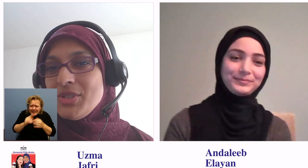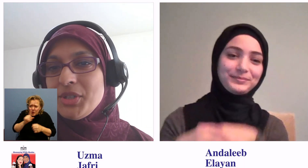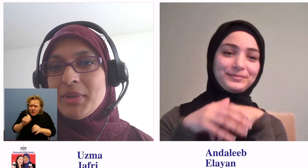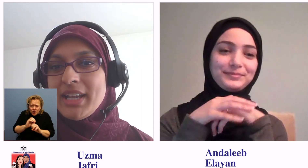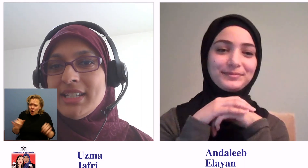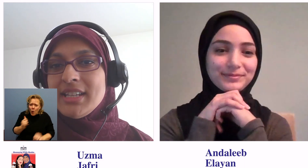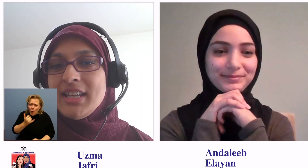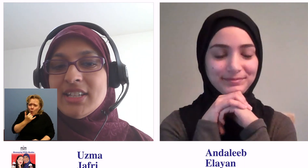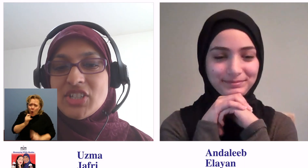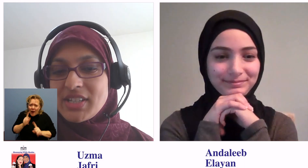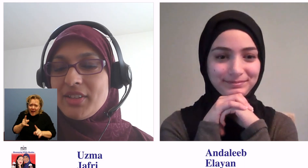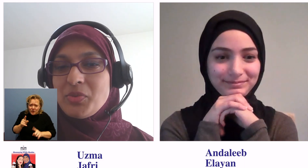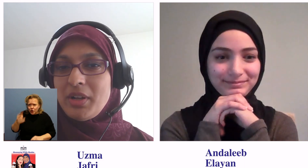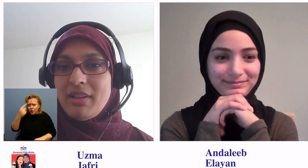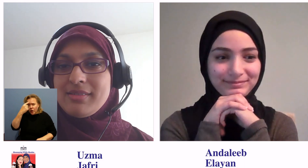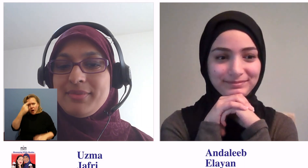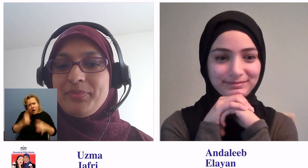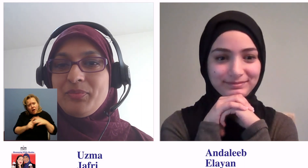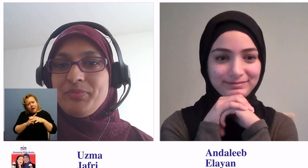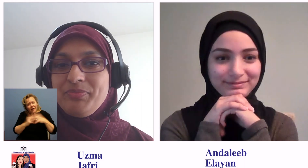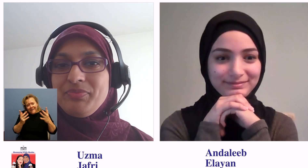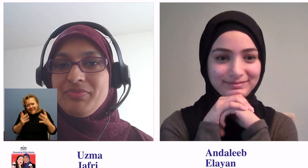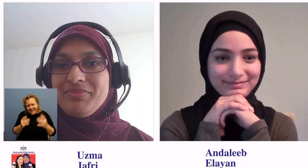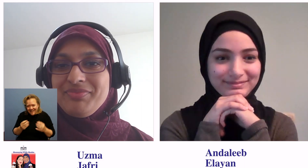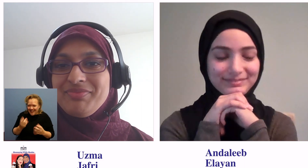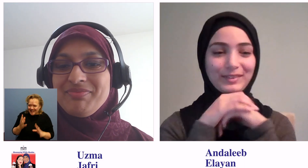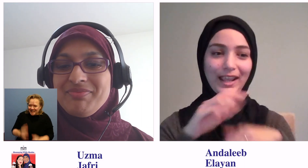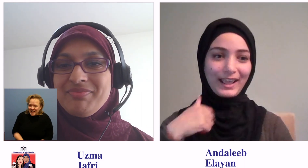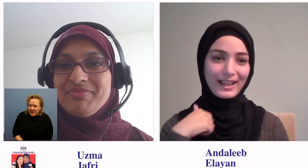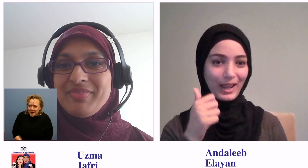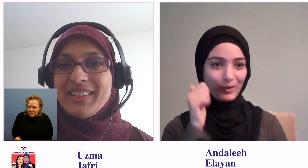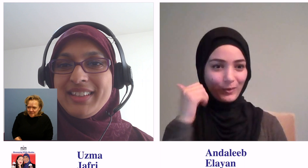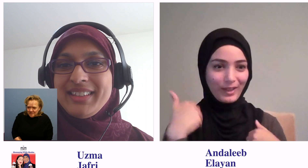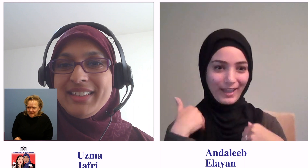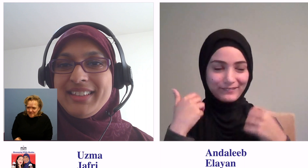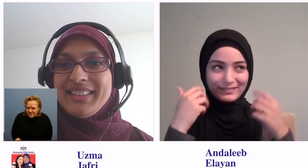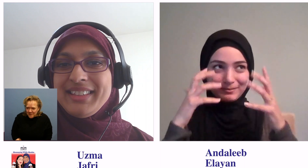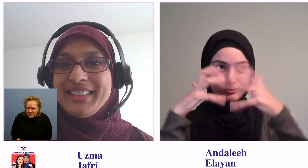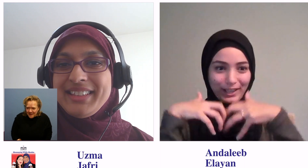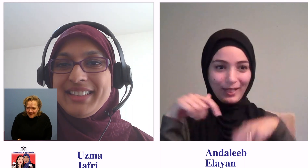thing that pops into your mind, just tell us what it is. Okay.